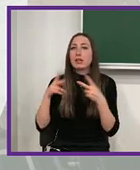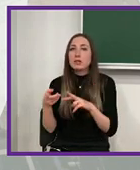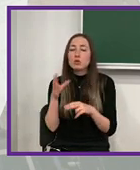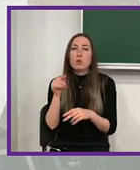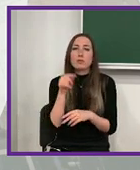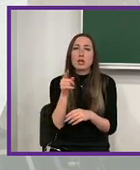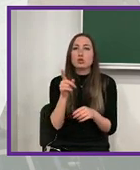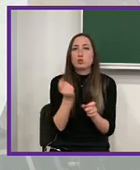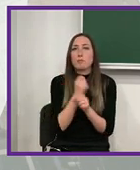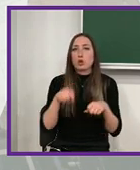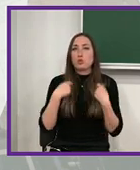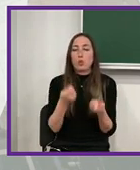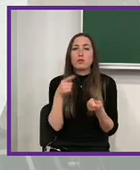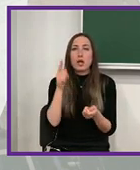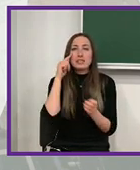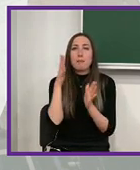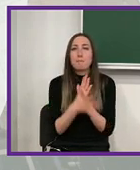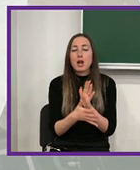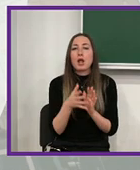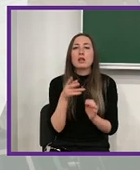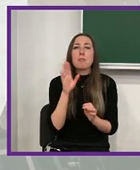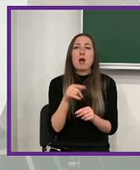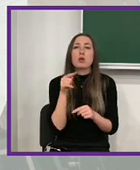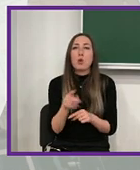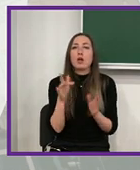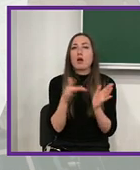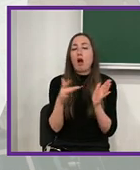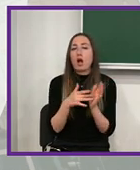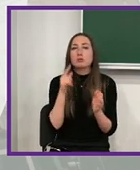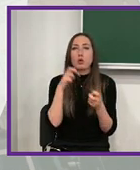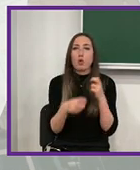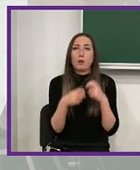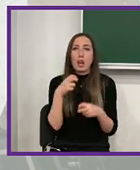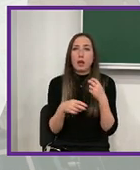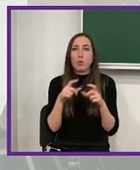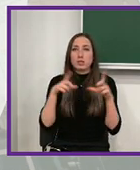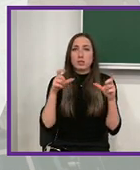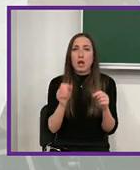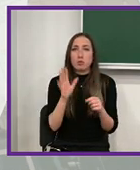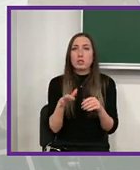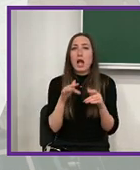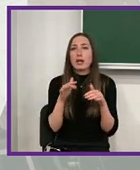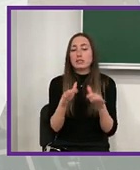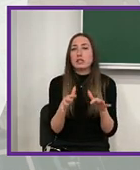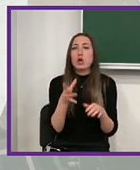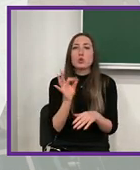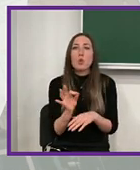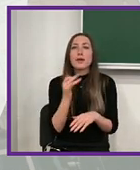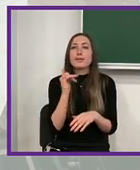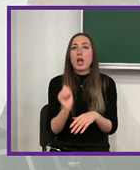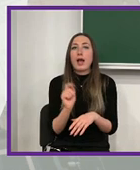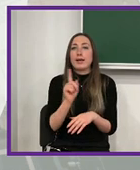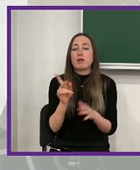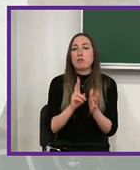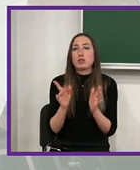of indication which issues companies should be looking at. Because if this is something that, in the opinion of the